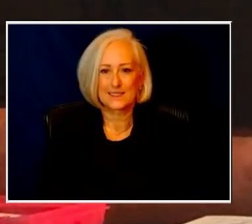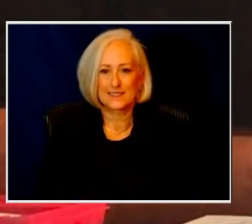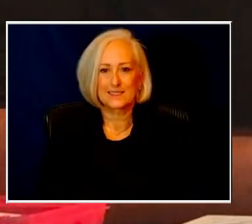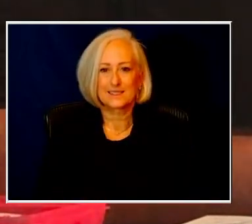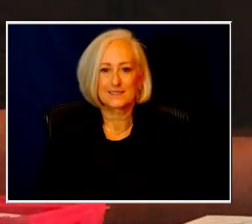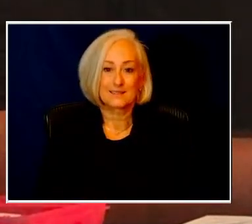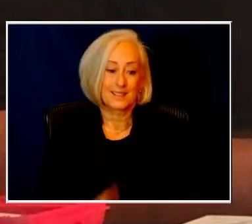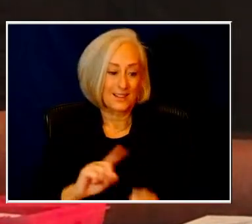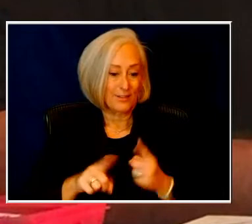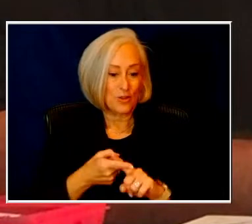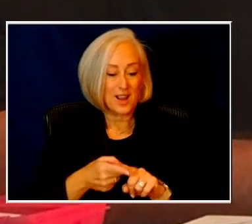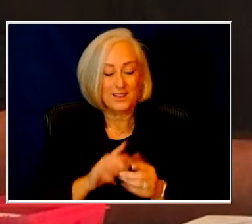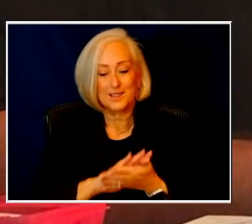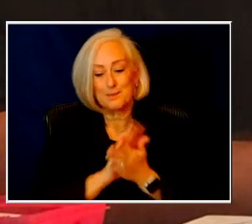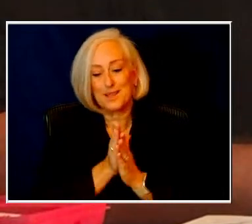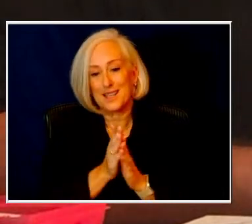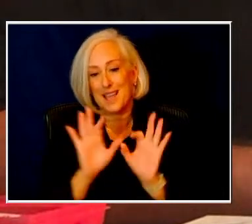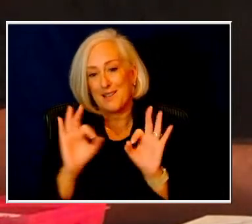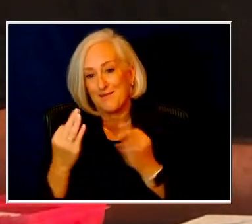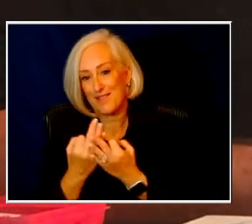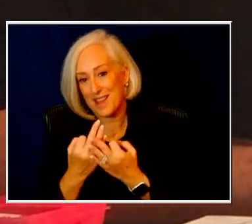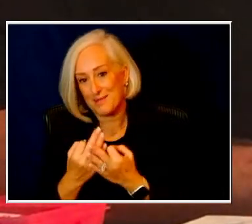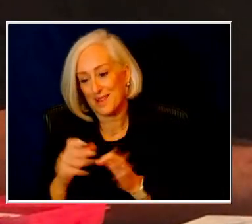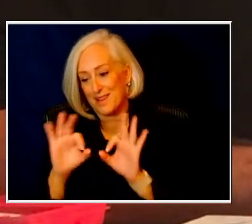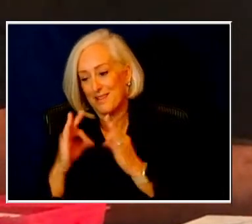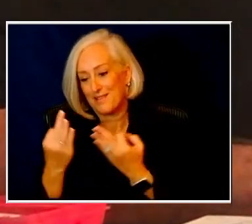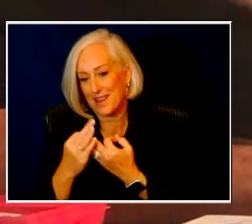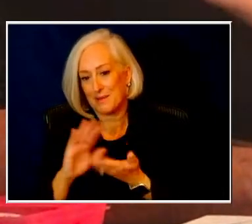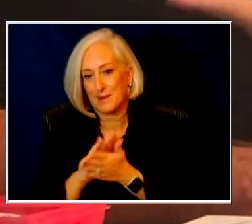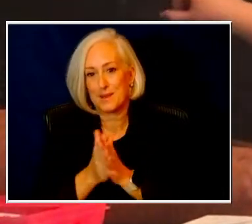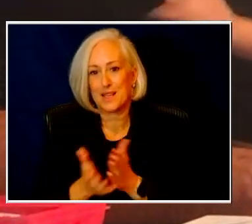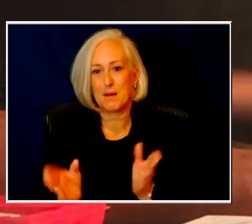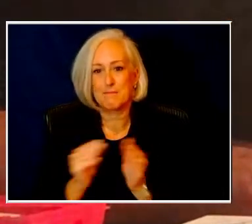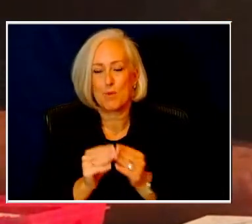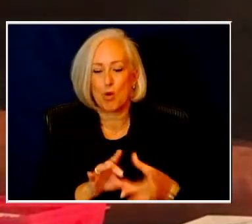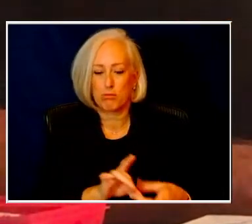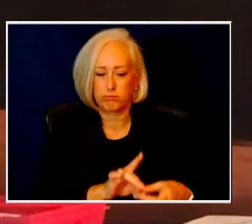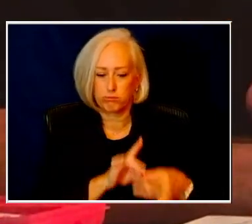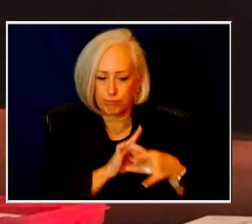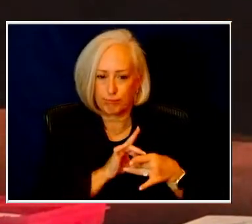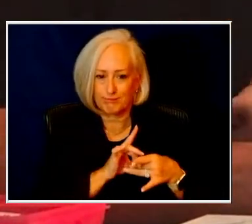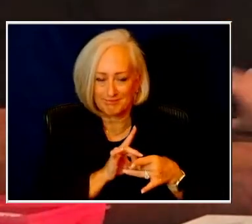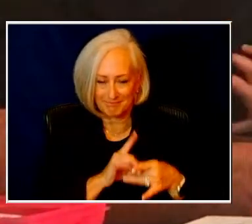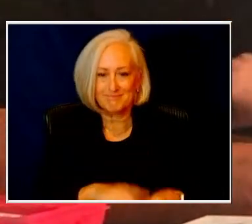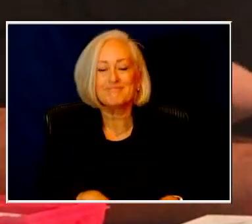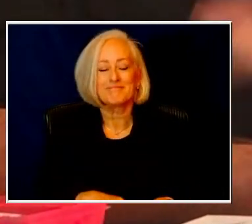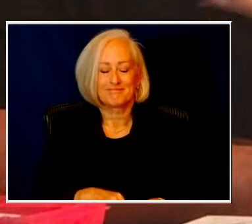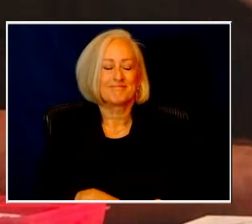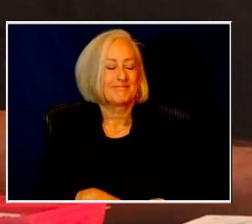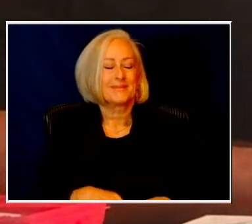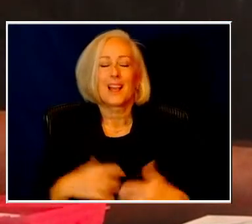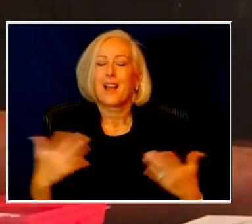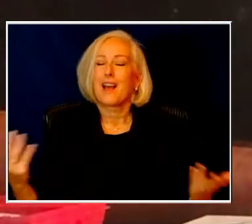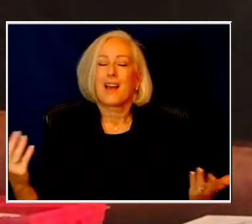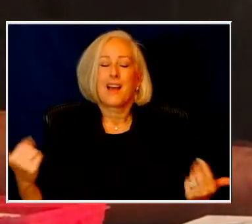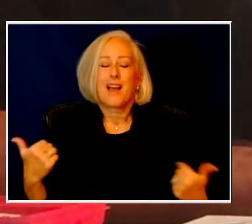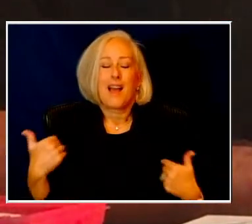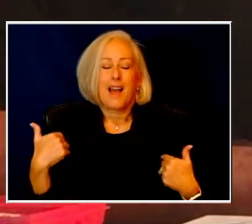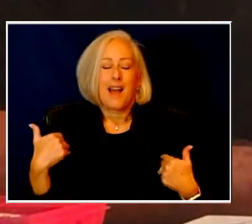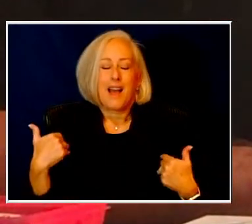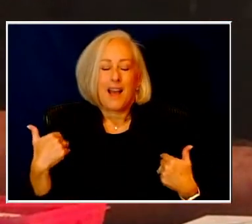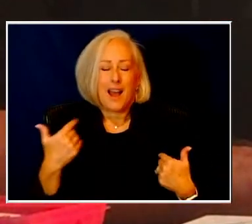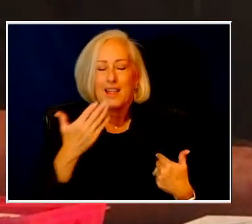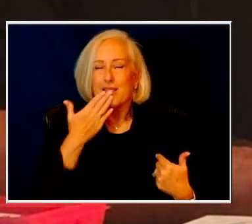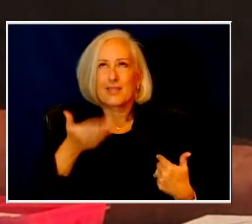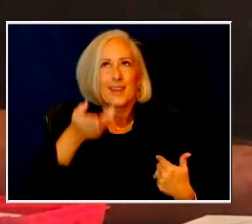Friends became family, and our family became even closer. And I thank God